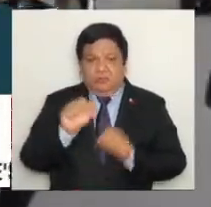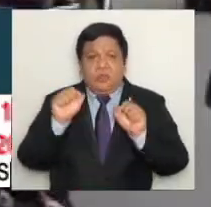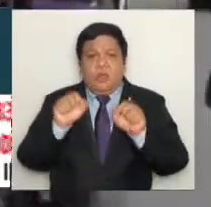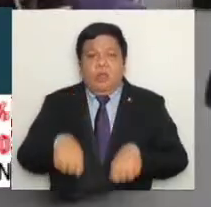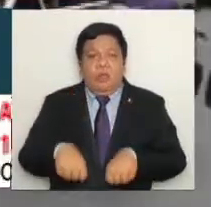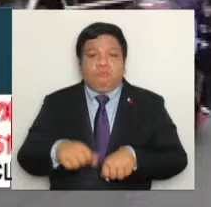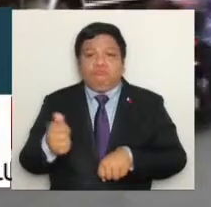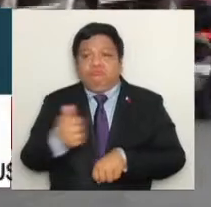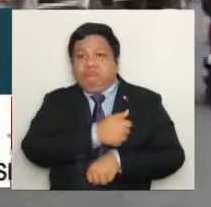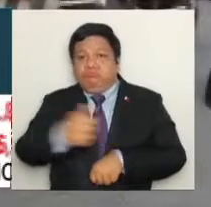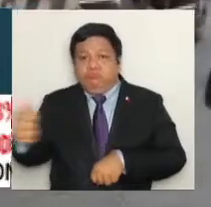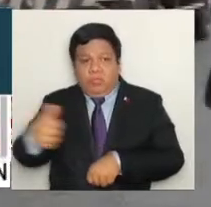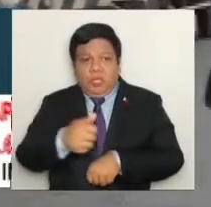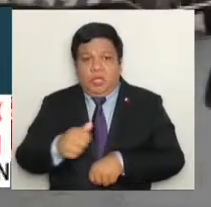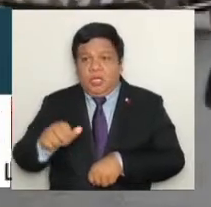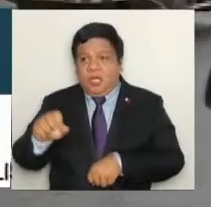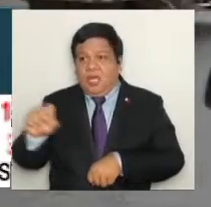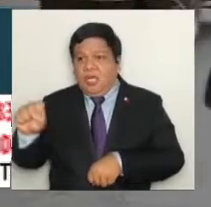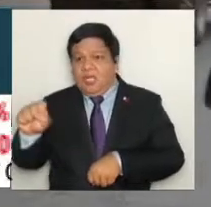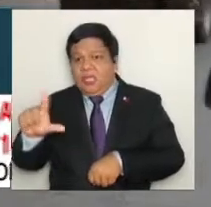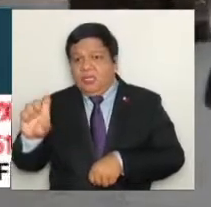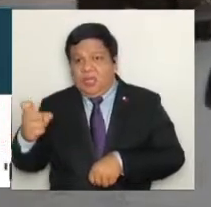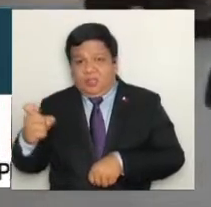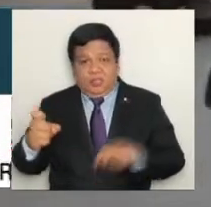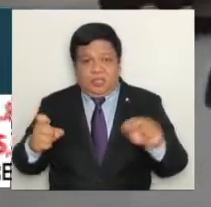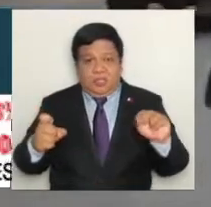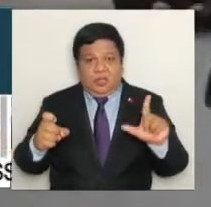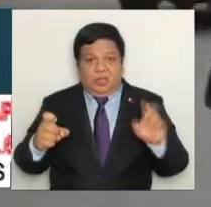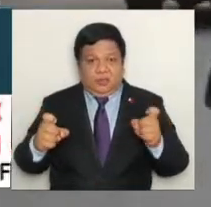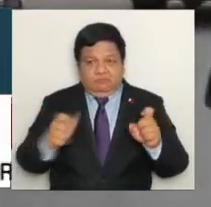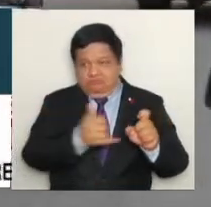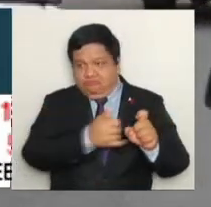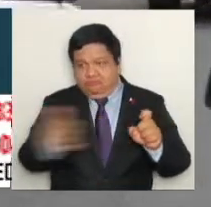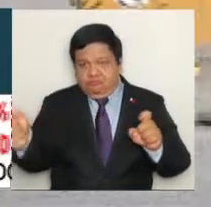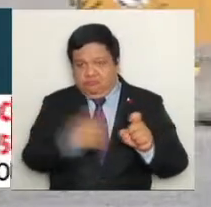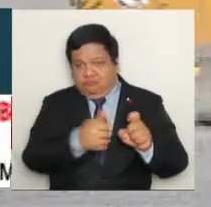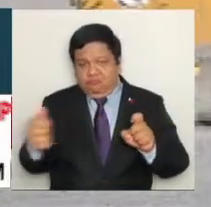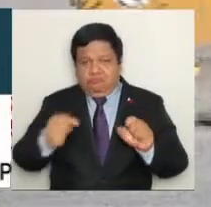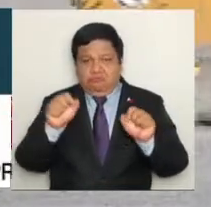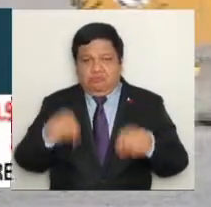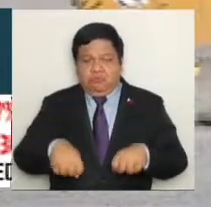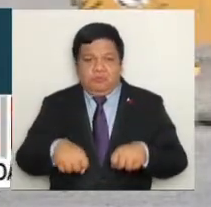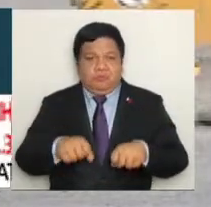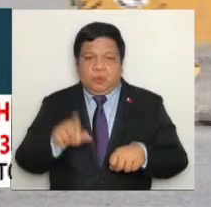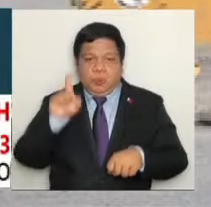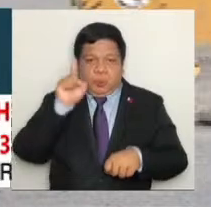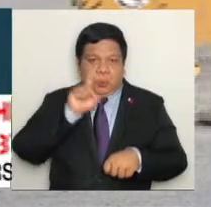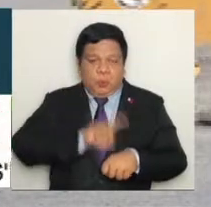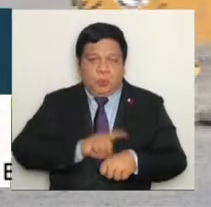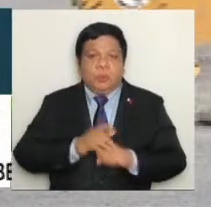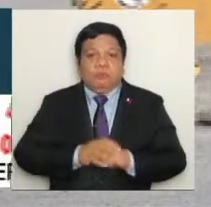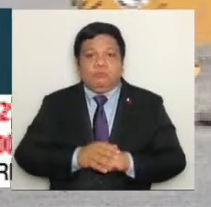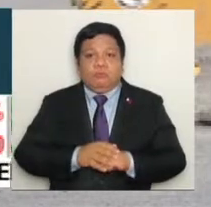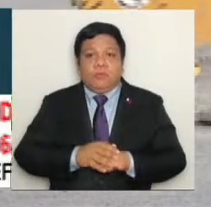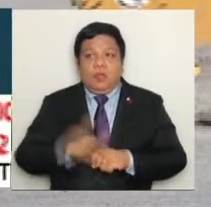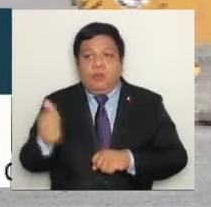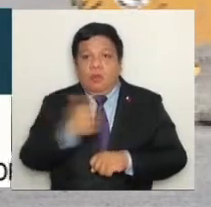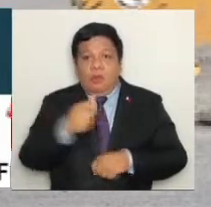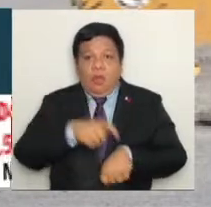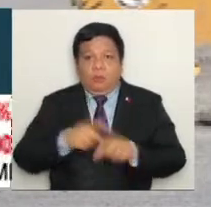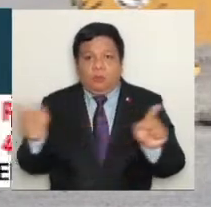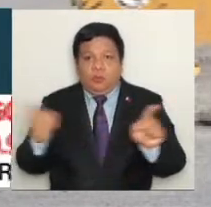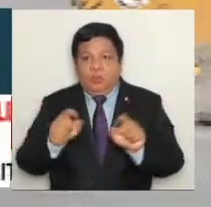travel between the South Luzon Expressway and North Luzon Expressway seamlessly. It can reduce travel time from Alabang